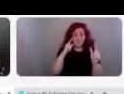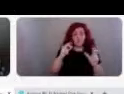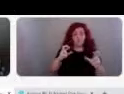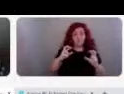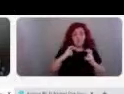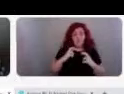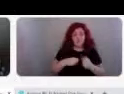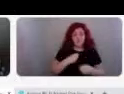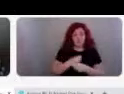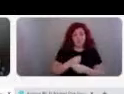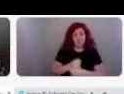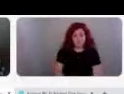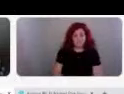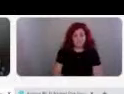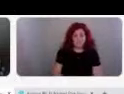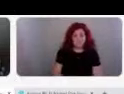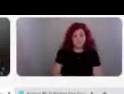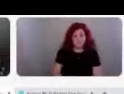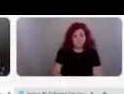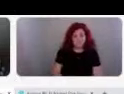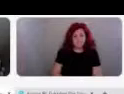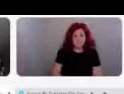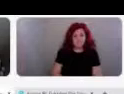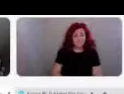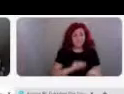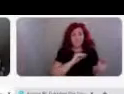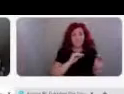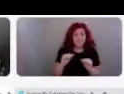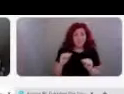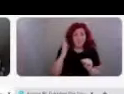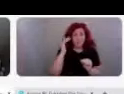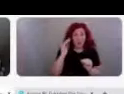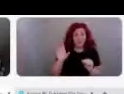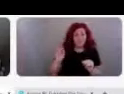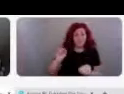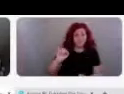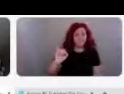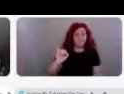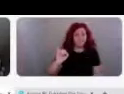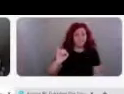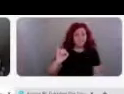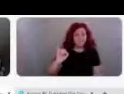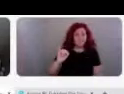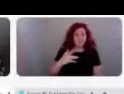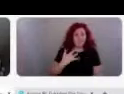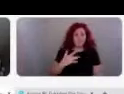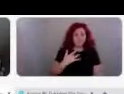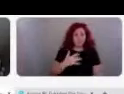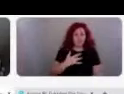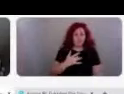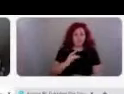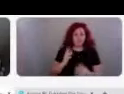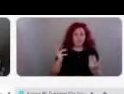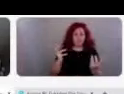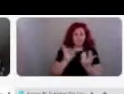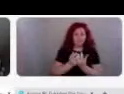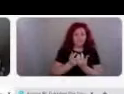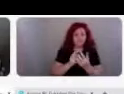years and i moved based on the communities of interest that i felt i would be